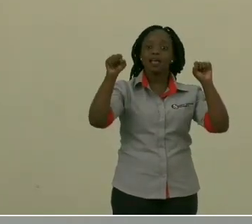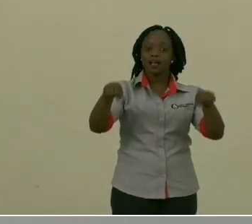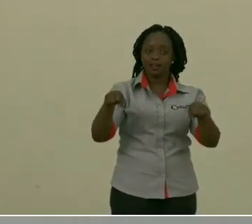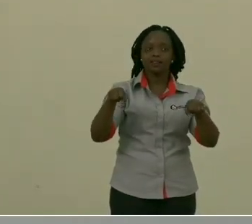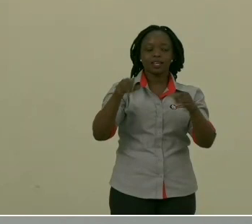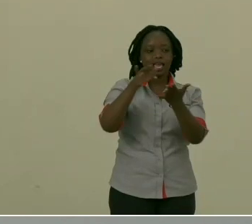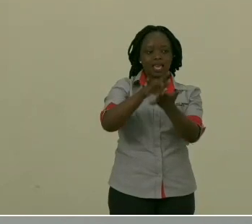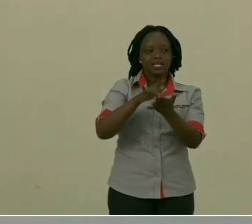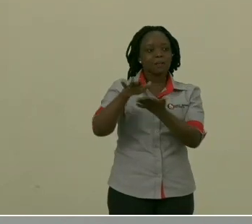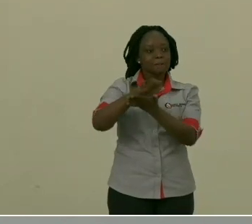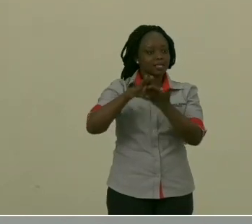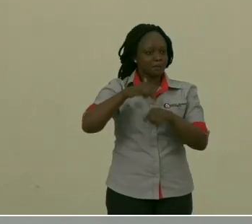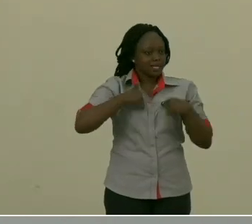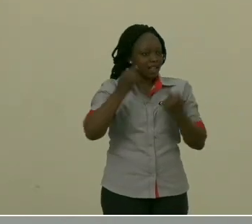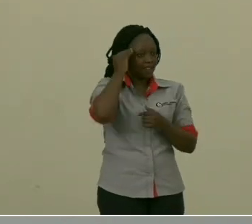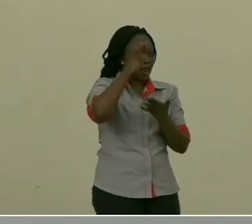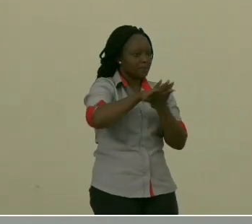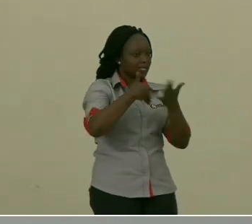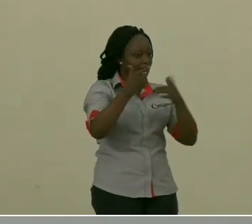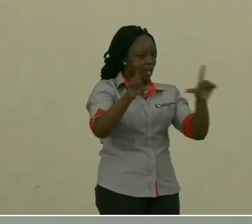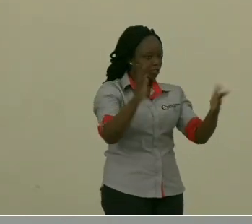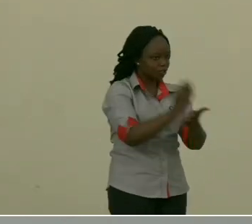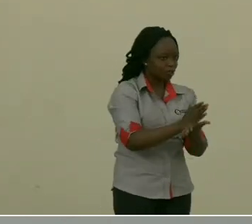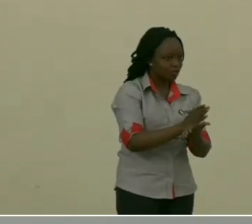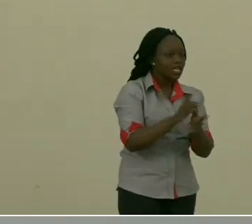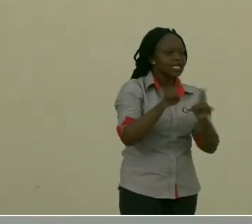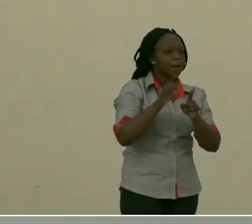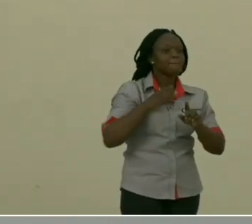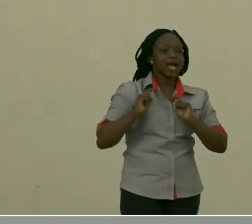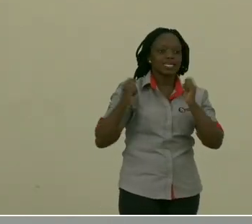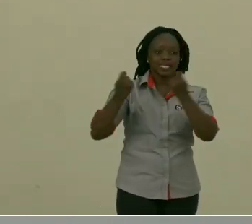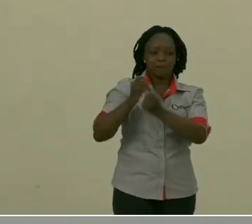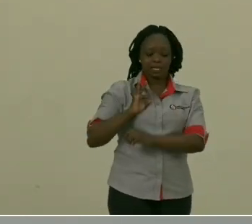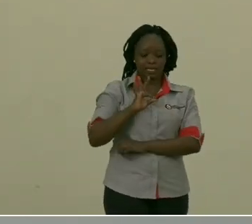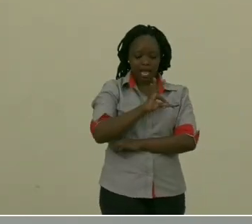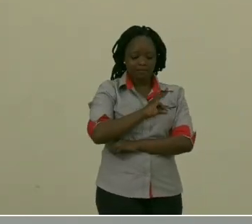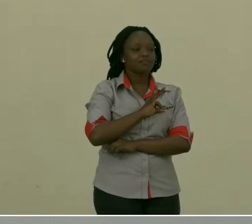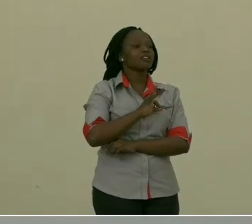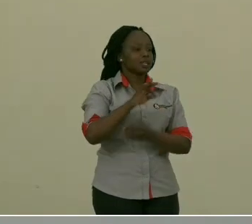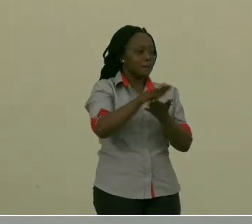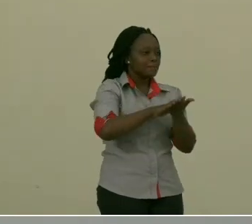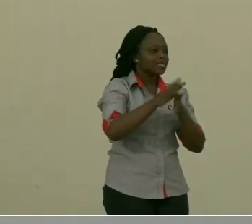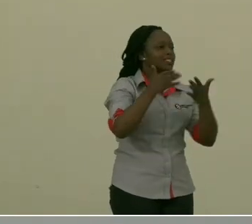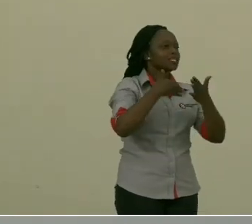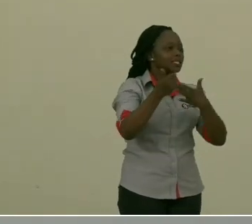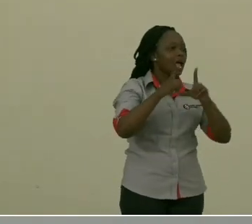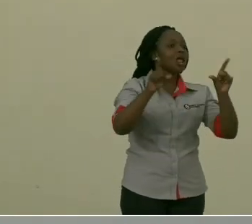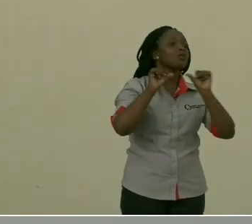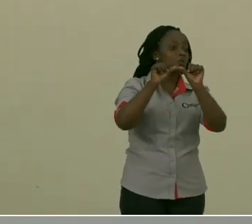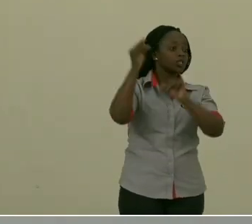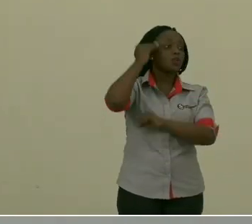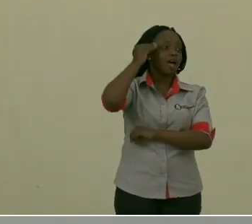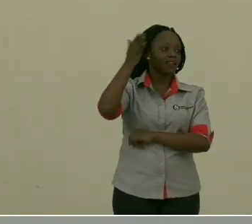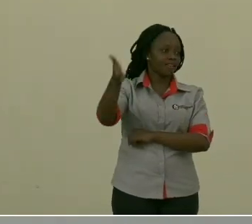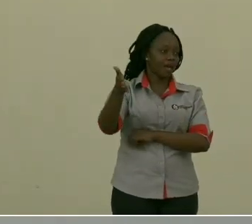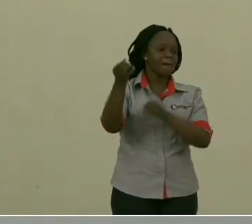learned basic sign language, and our staff also have been capacity builded to learn basic sign language. So